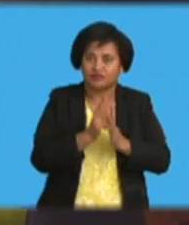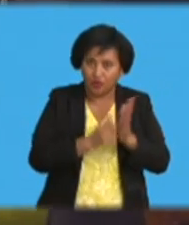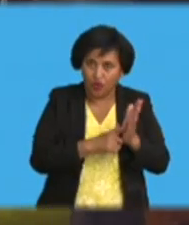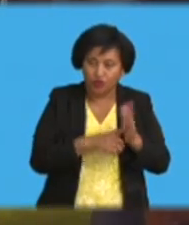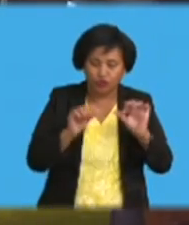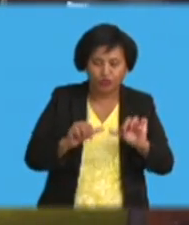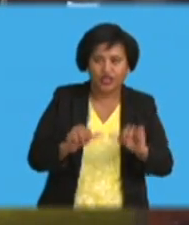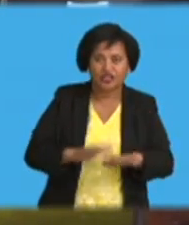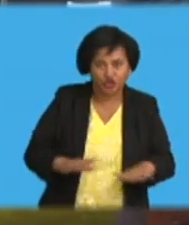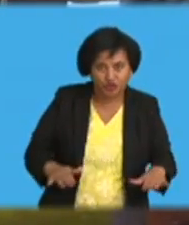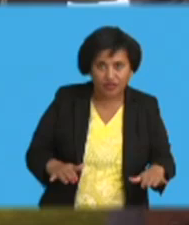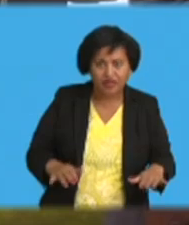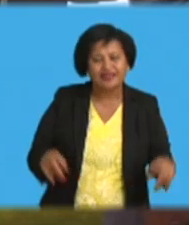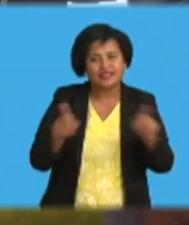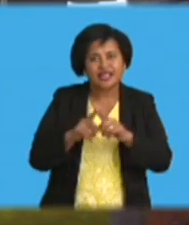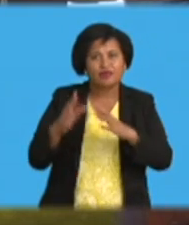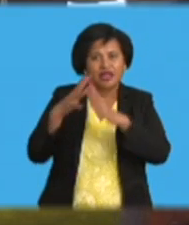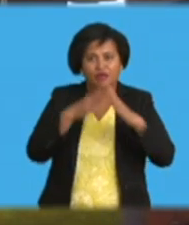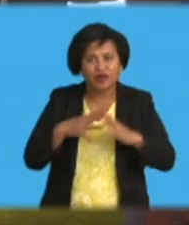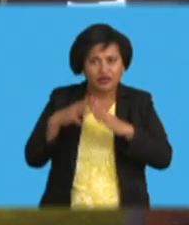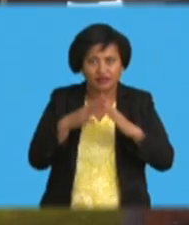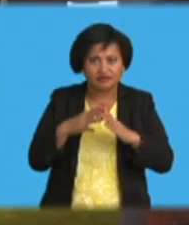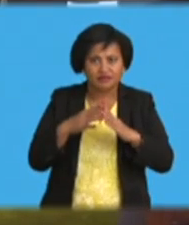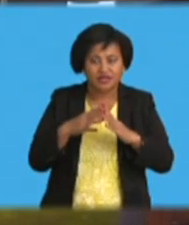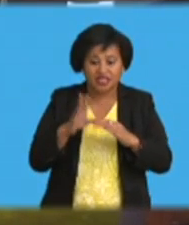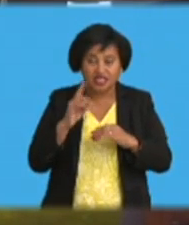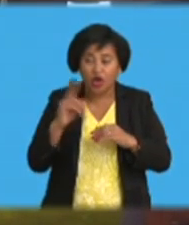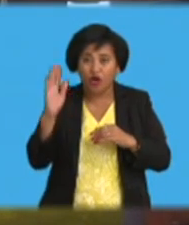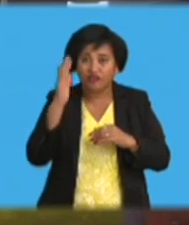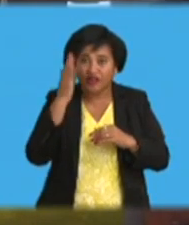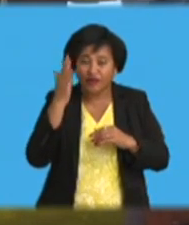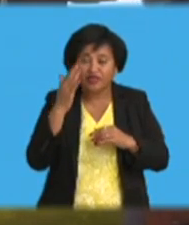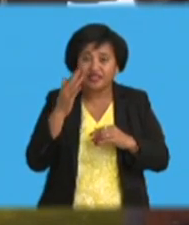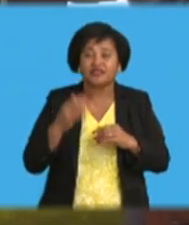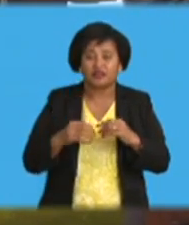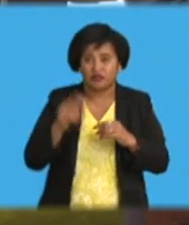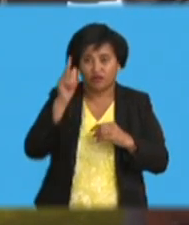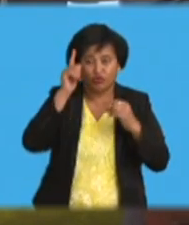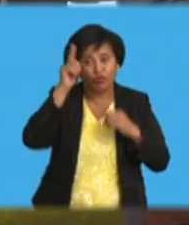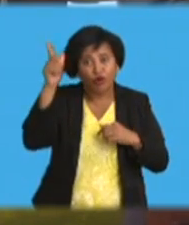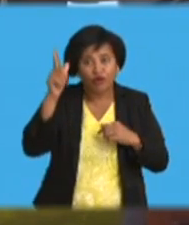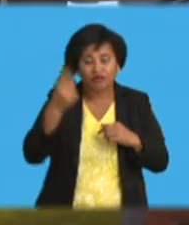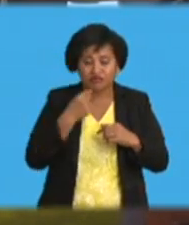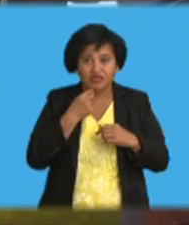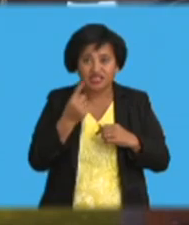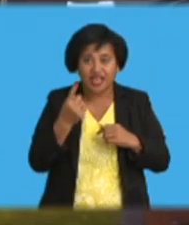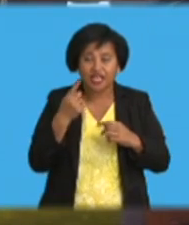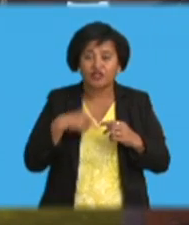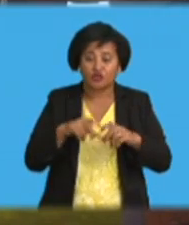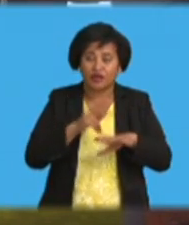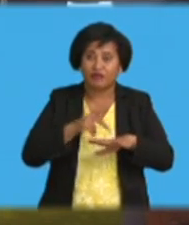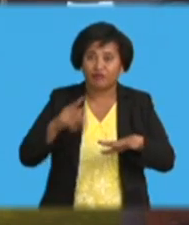well. And in the United States, the CEO and founder of Facebook, Mark Zuckerberg, has just appeared before the United States Senate